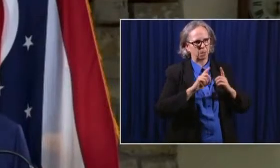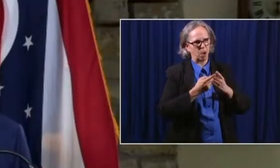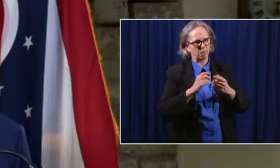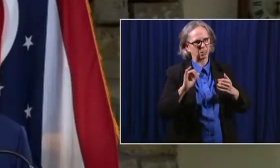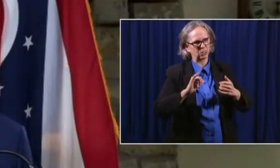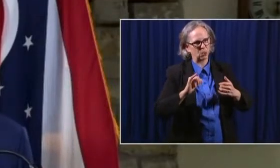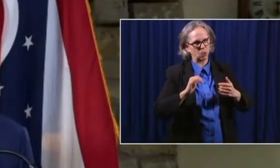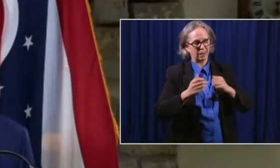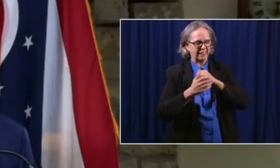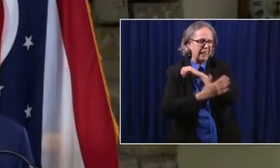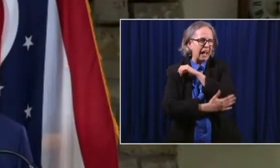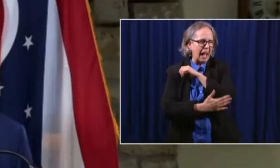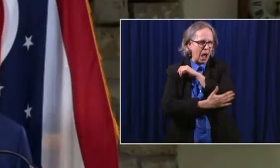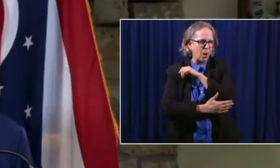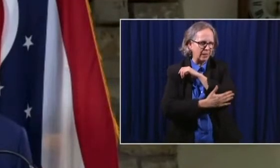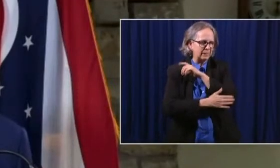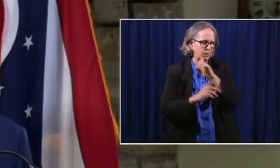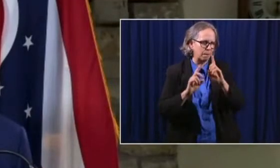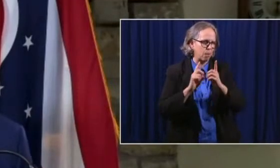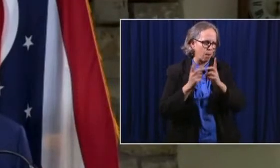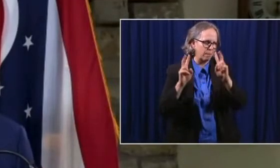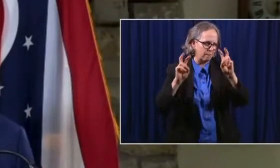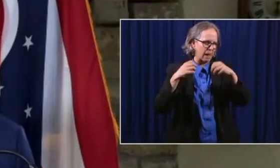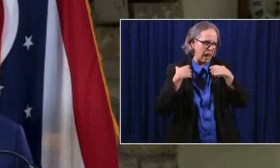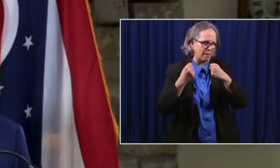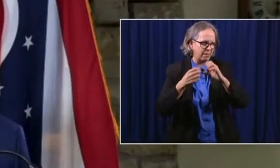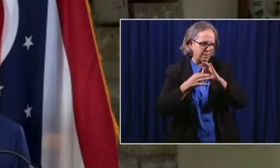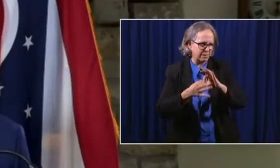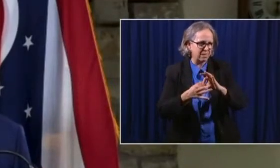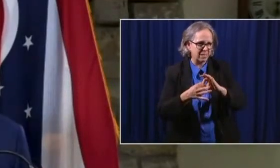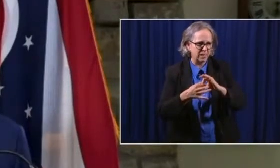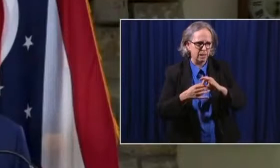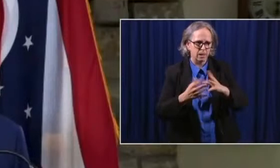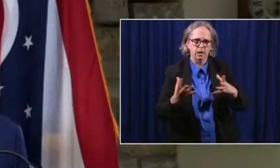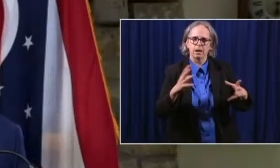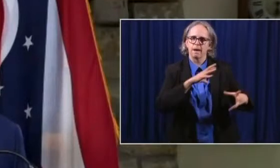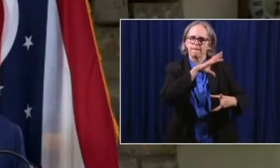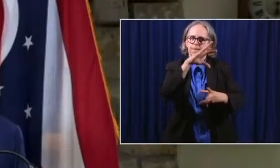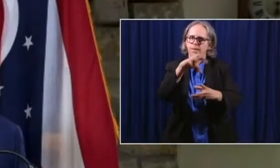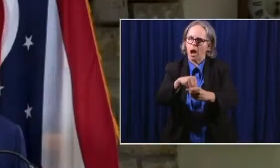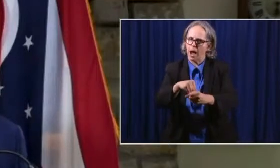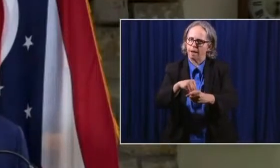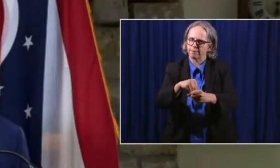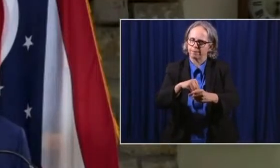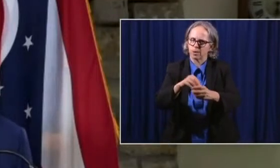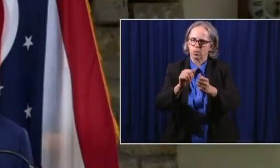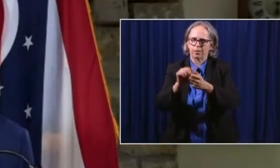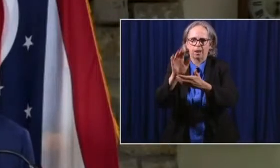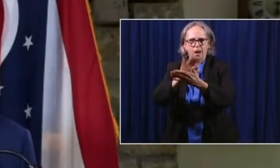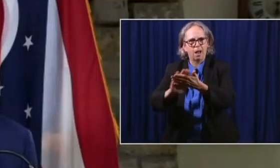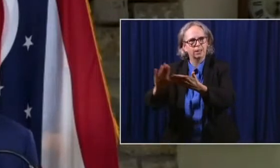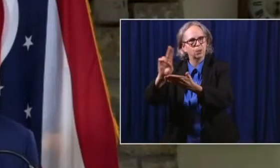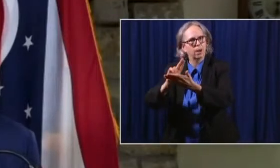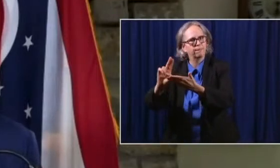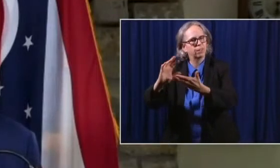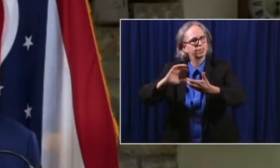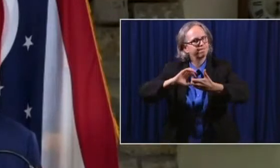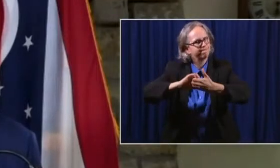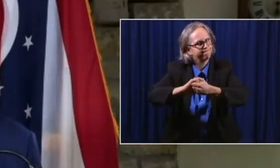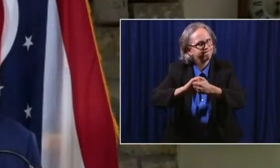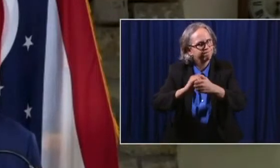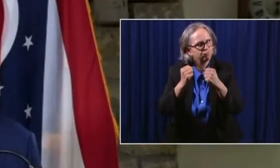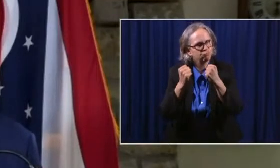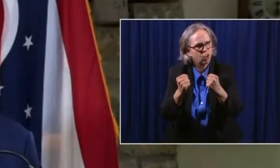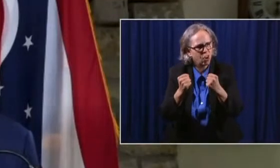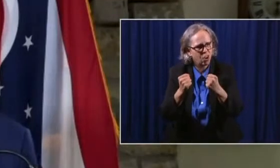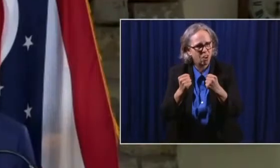maybe the city health department. But that close relationship is very important as well. And a close tie-in between